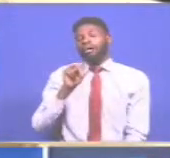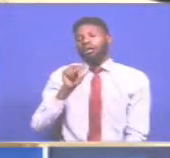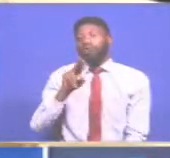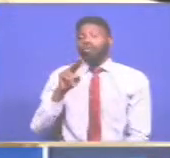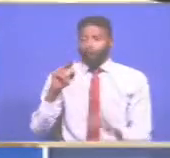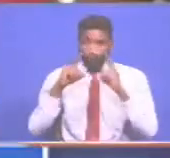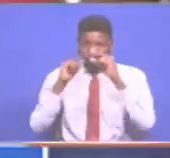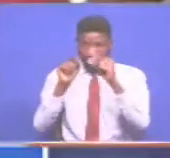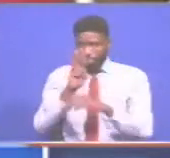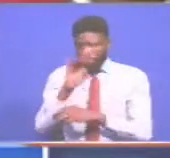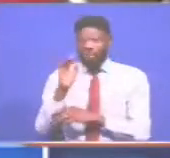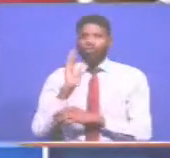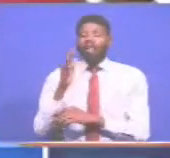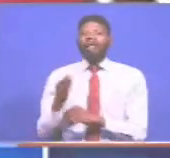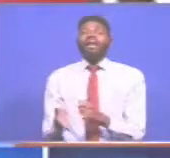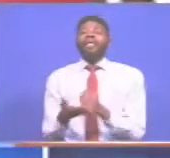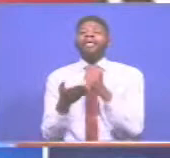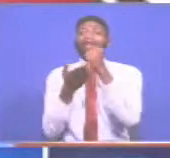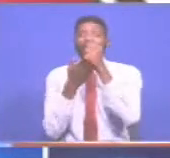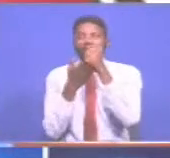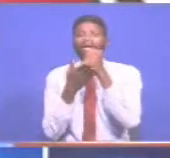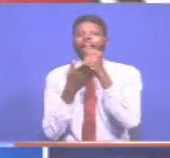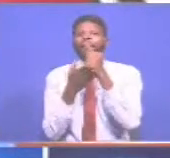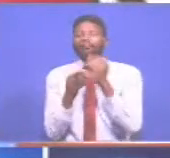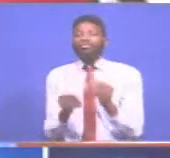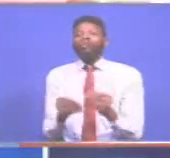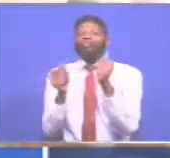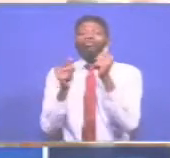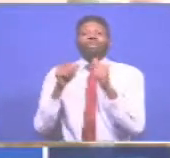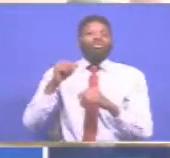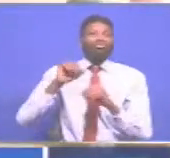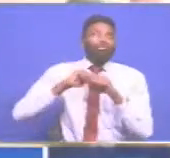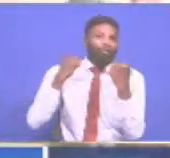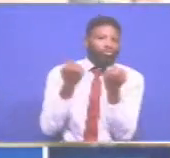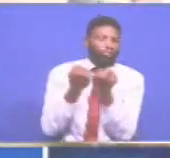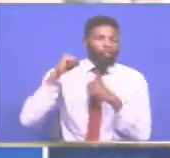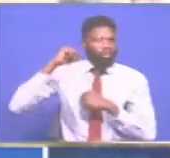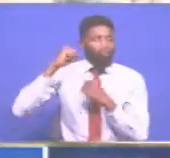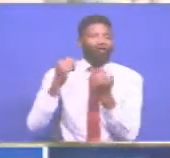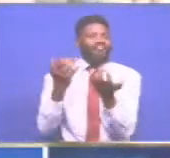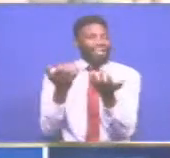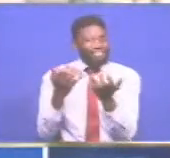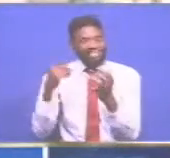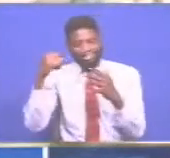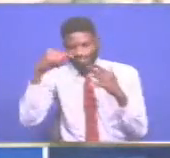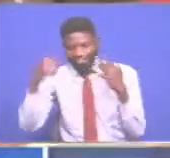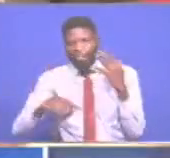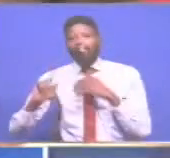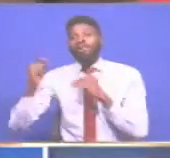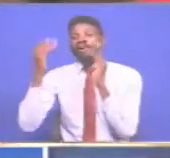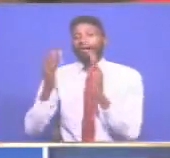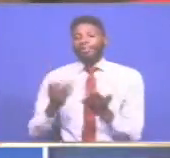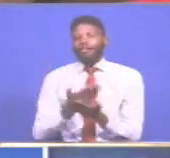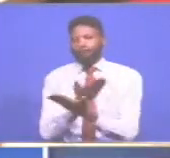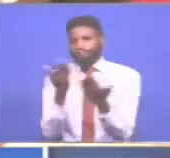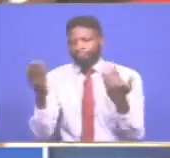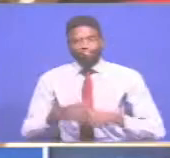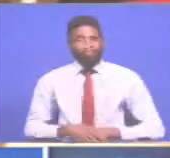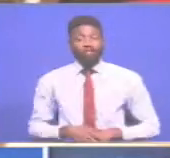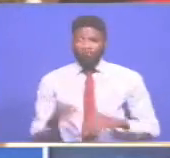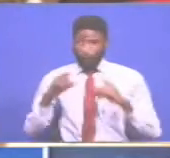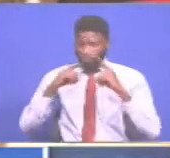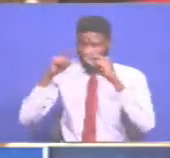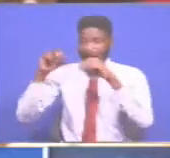the socio-economic and political needs of Kenyans. Kananu described the National Assembly's endorsement as a